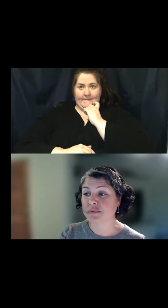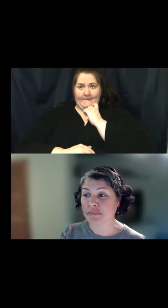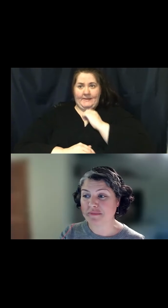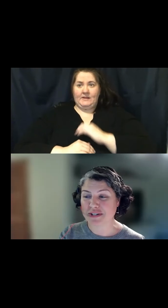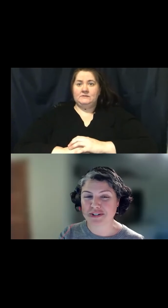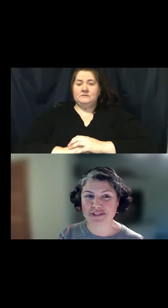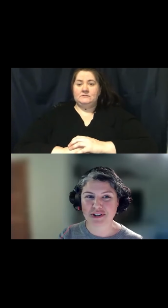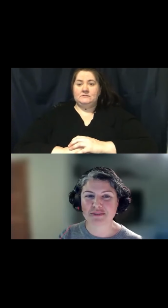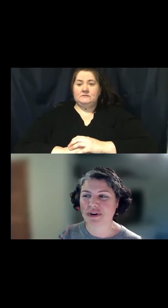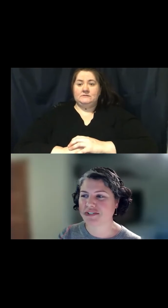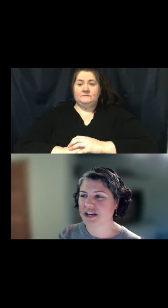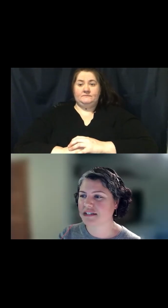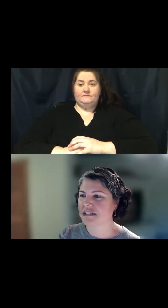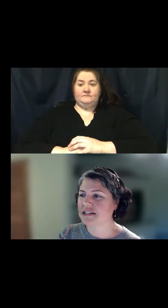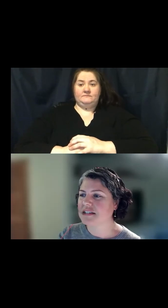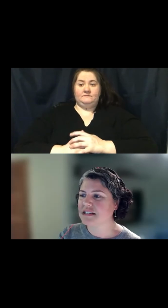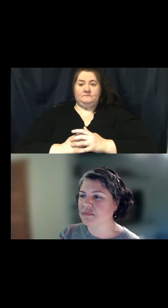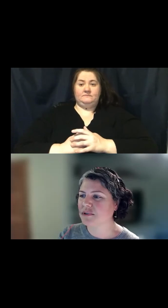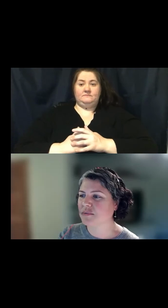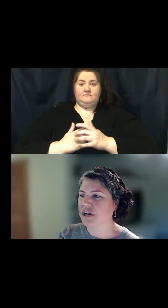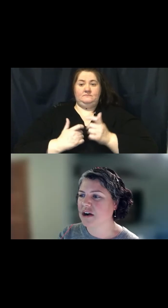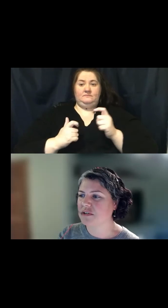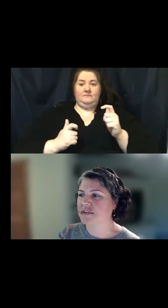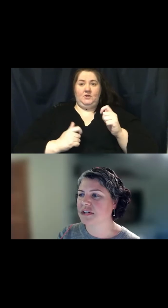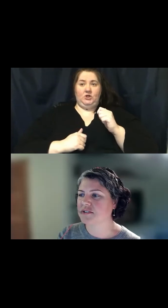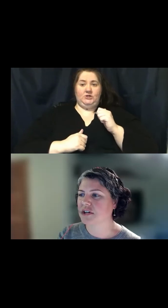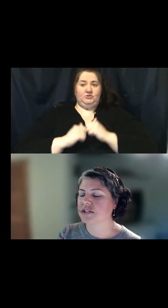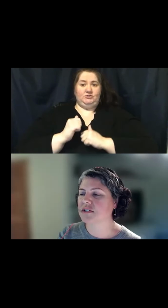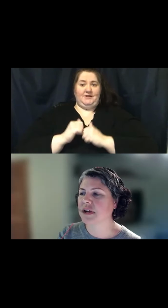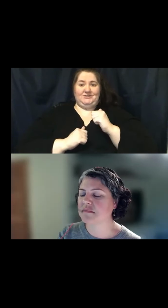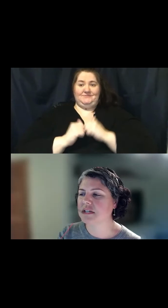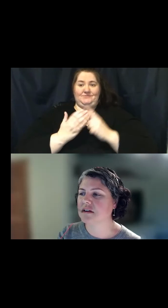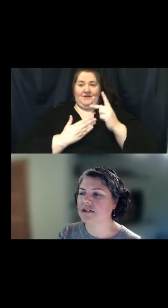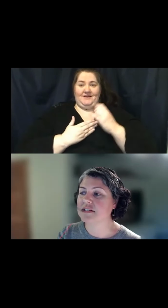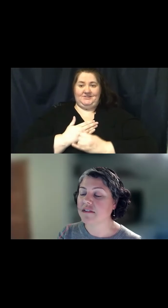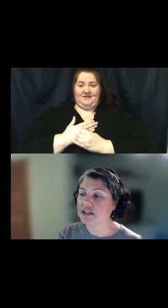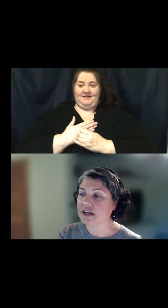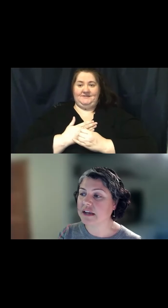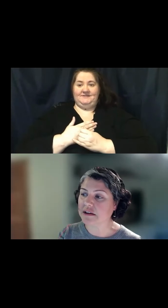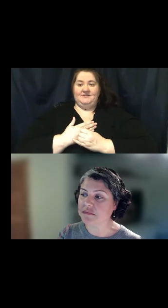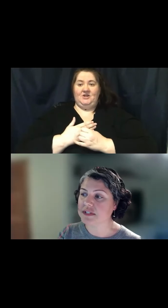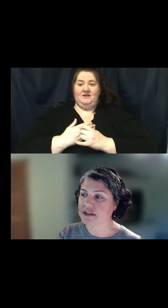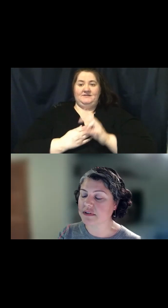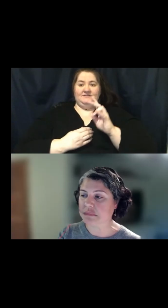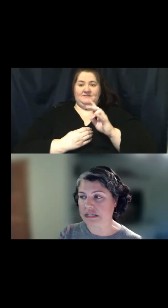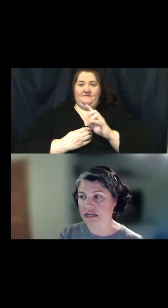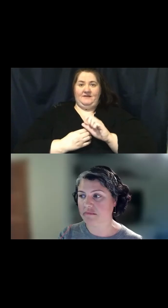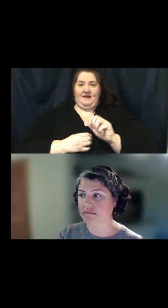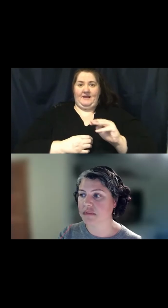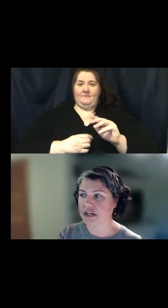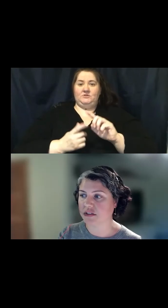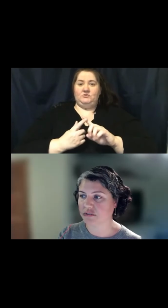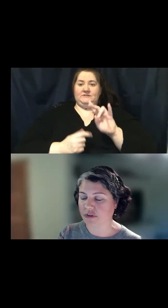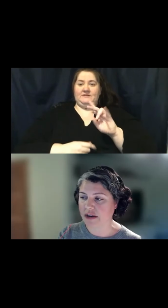So this will be a major construction project. Typical work hours for construction in Redmond are 7 a.m. to 7